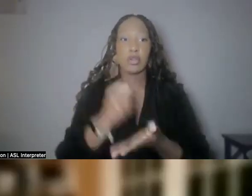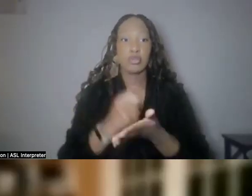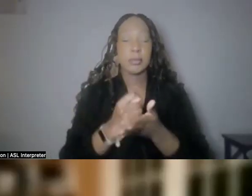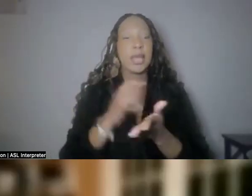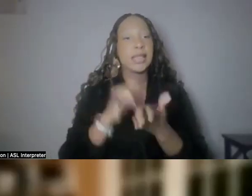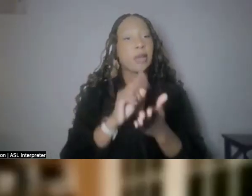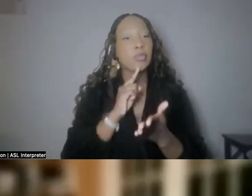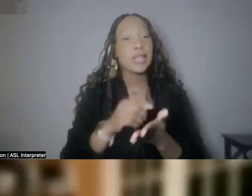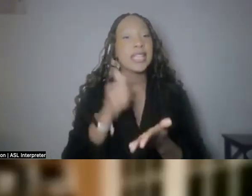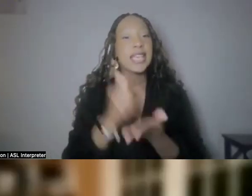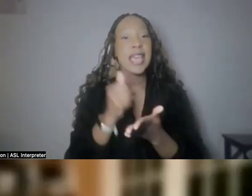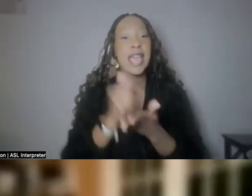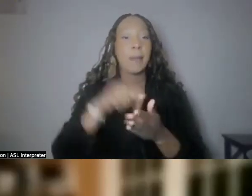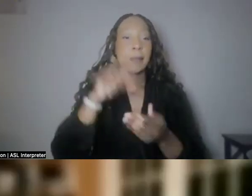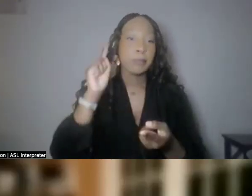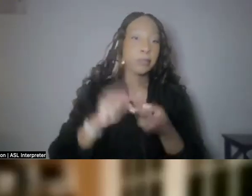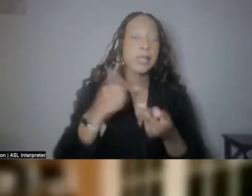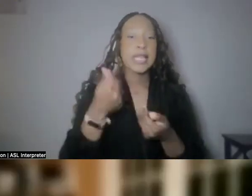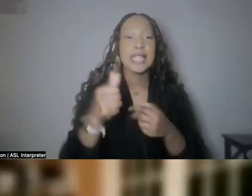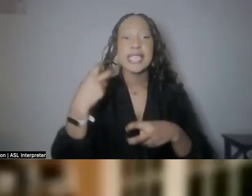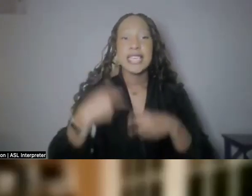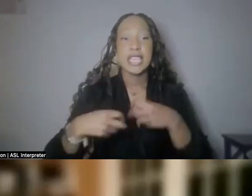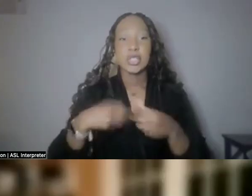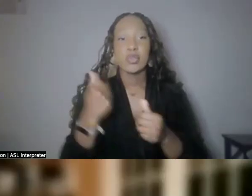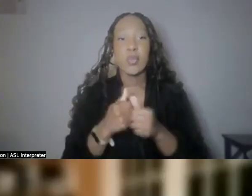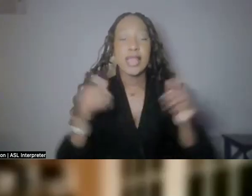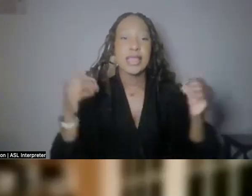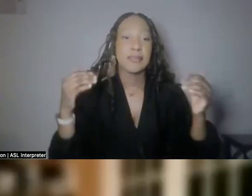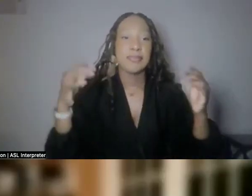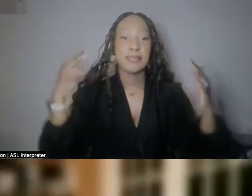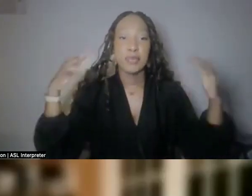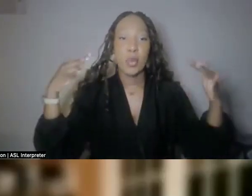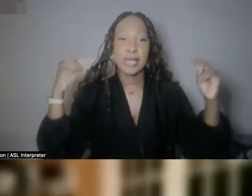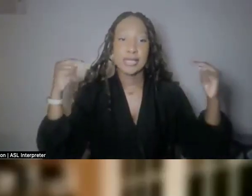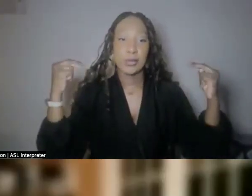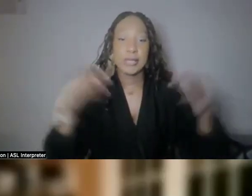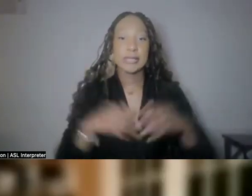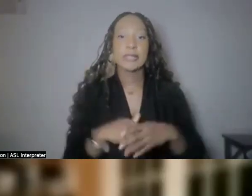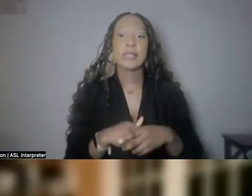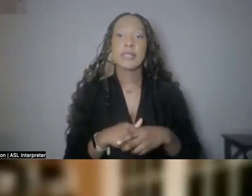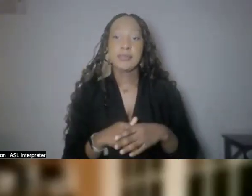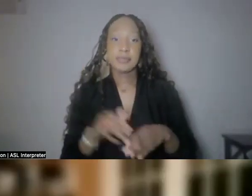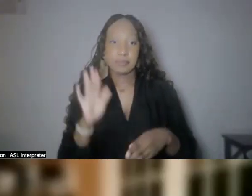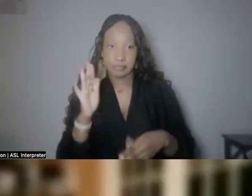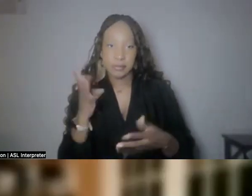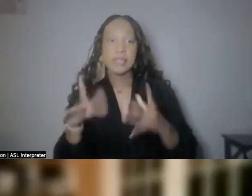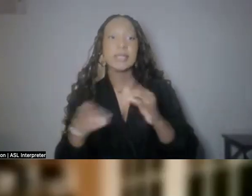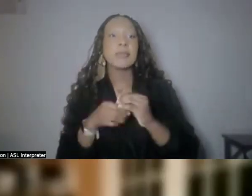helps mitigate any issues with noise. and I would just like to say that we actually